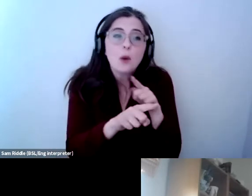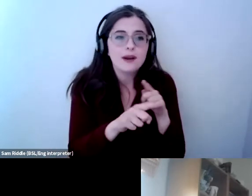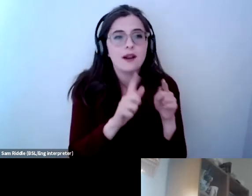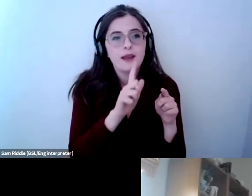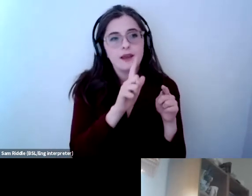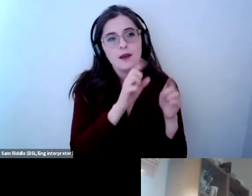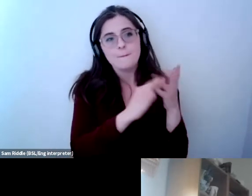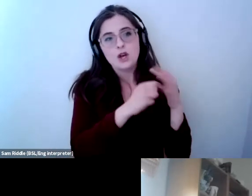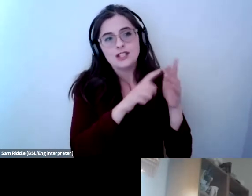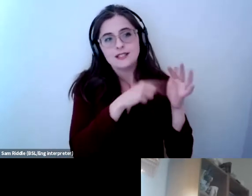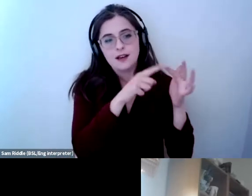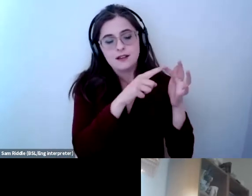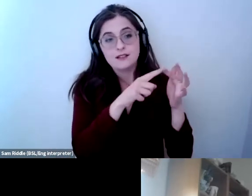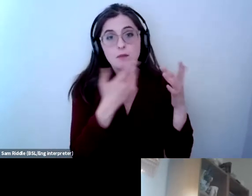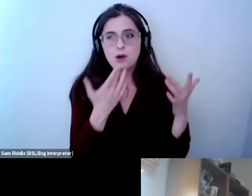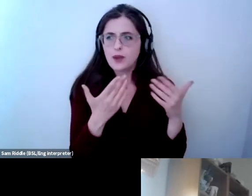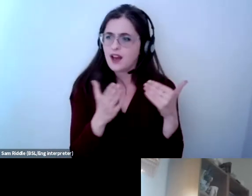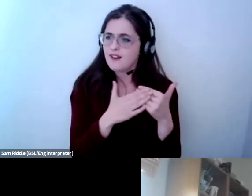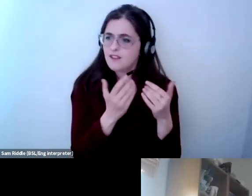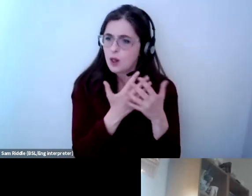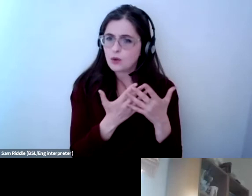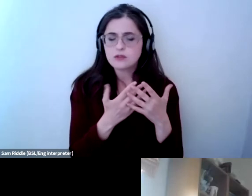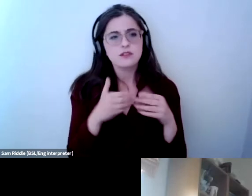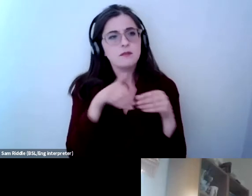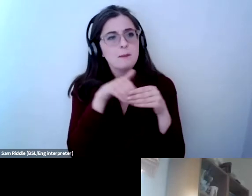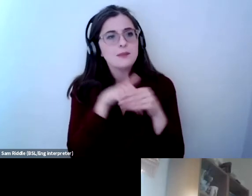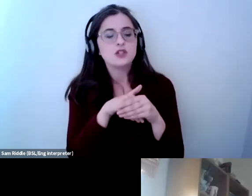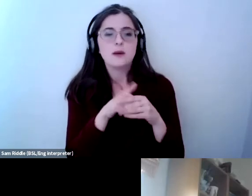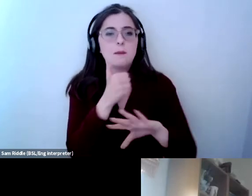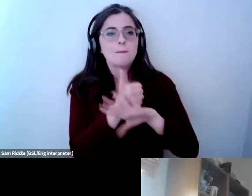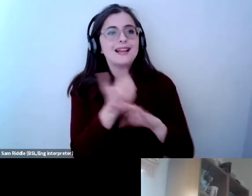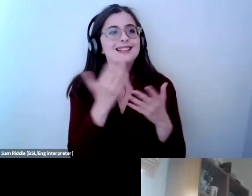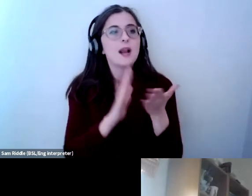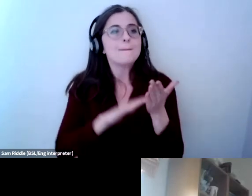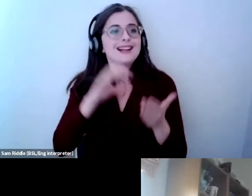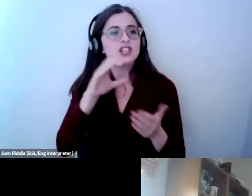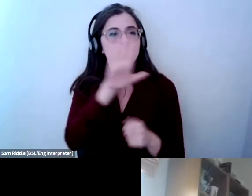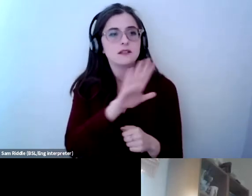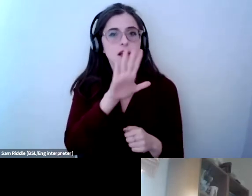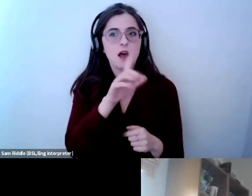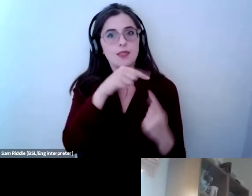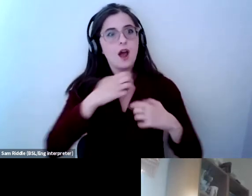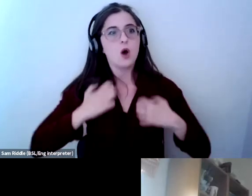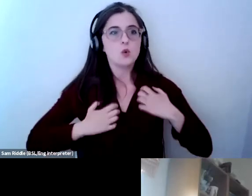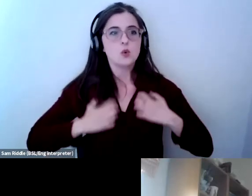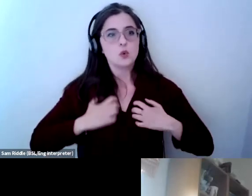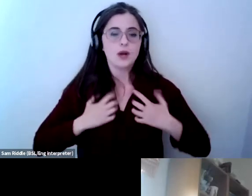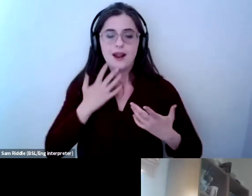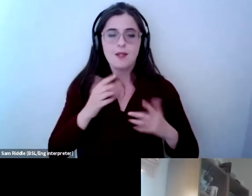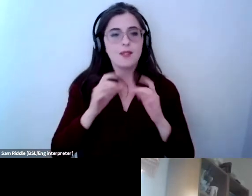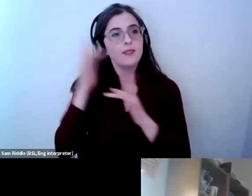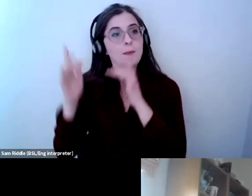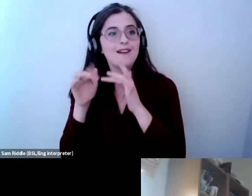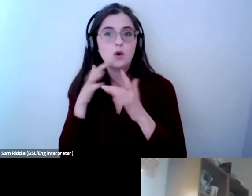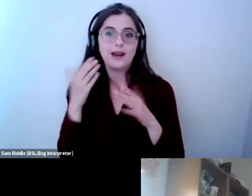actually have an increasing membership in Manchester from people that are interested in the platform and our work. So if